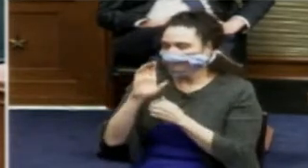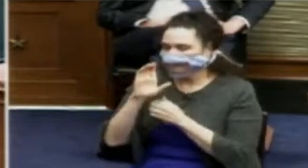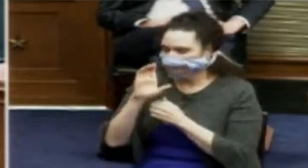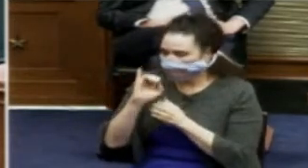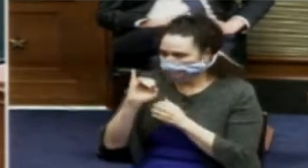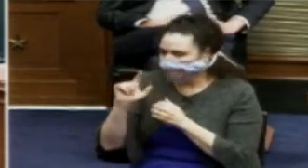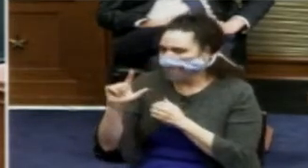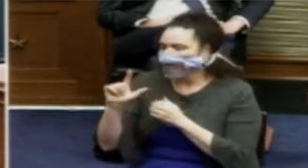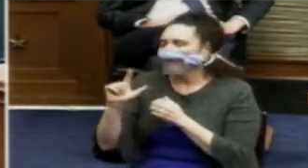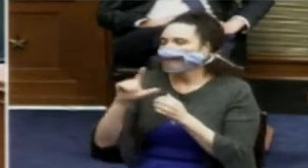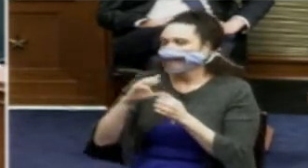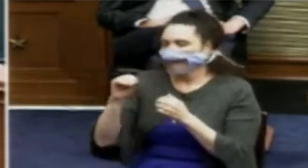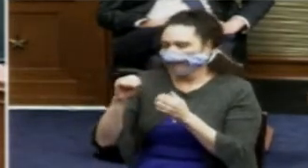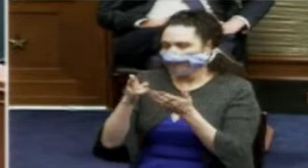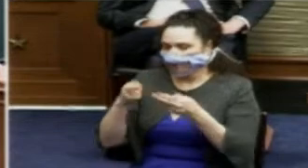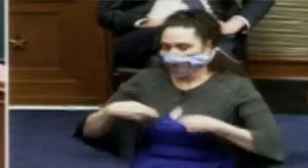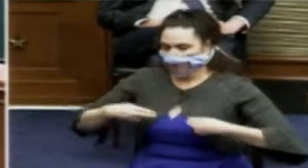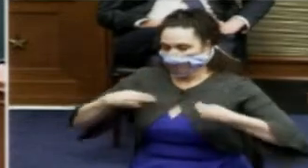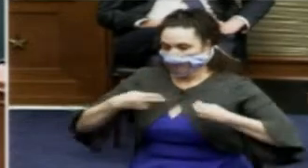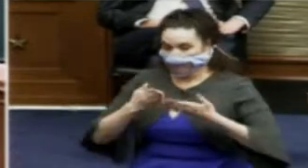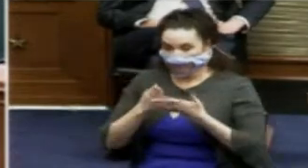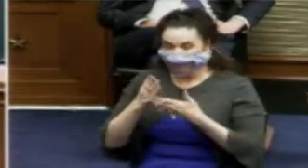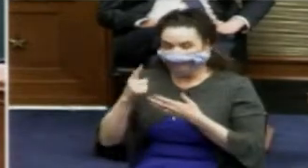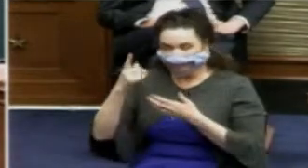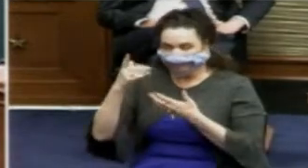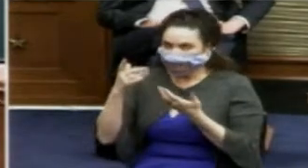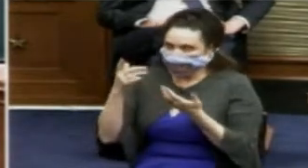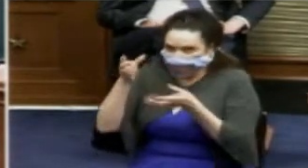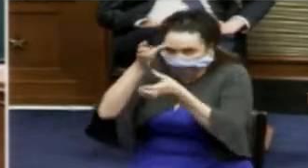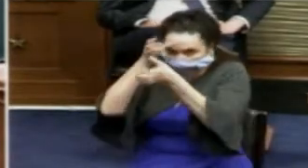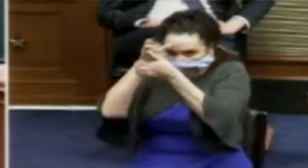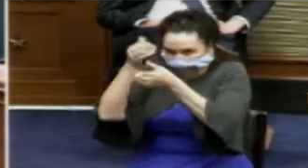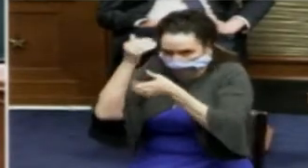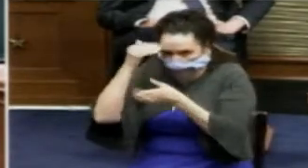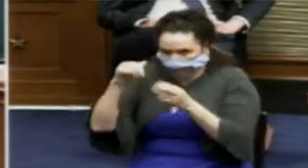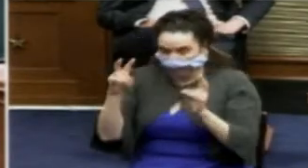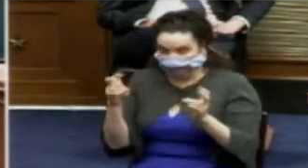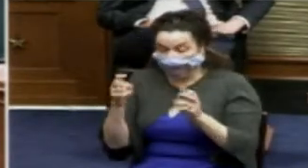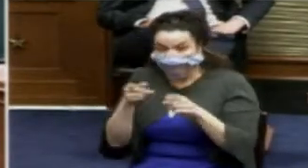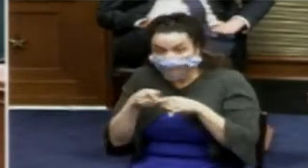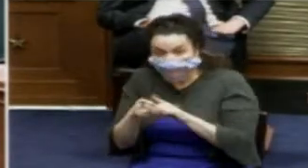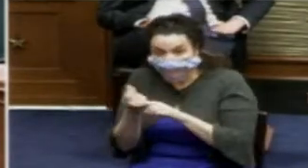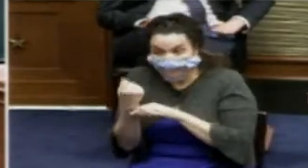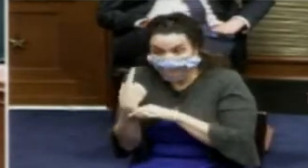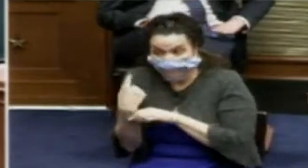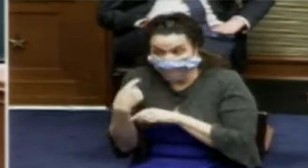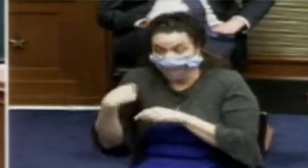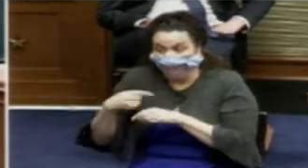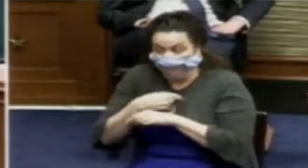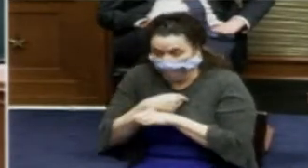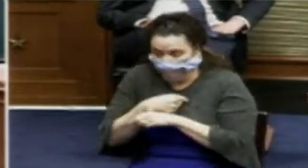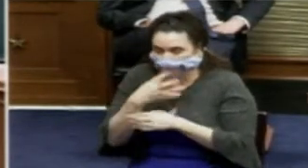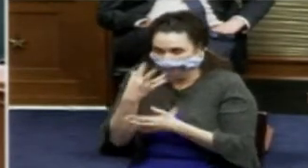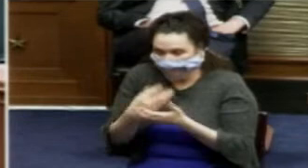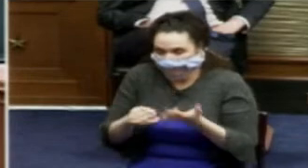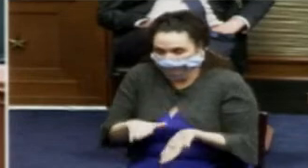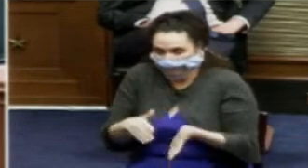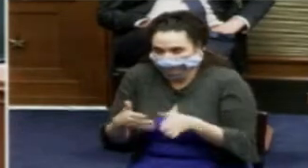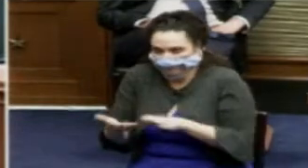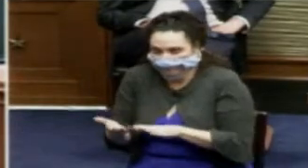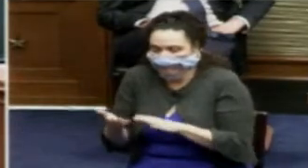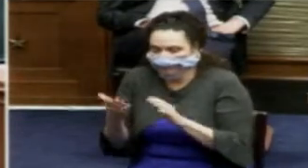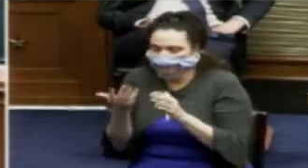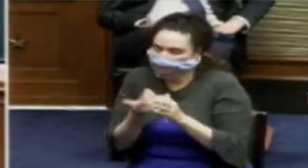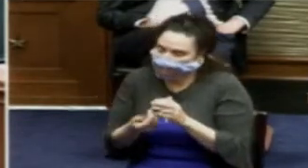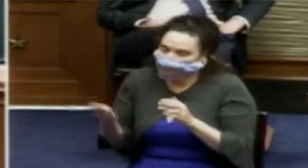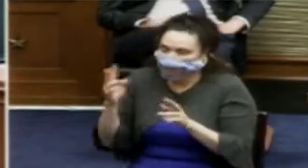speaks with some authority on these issues. In the last year, we lost several giants of the civil rights movement, including the